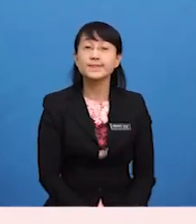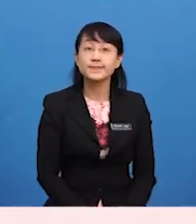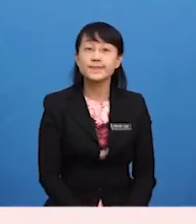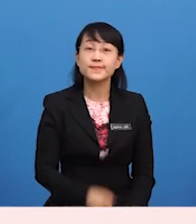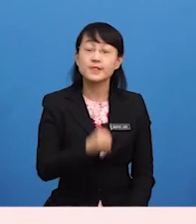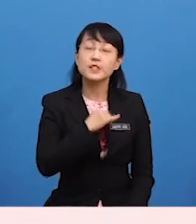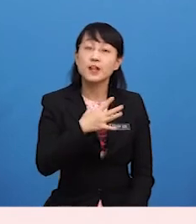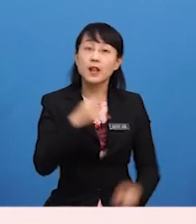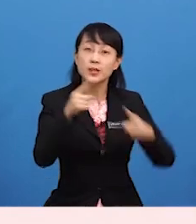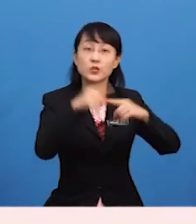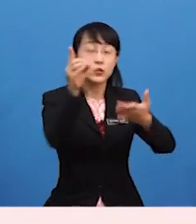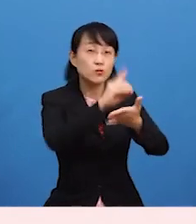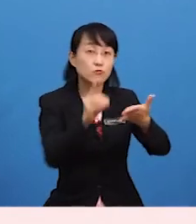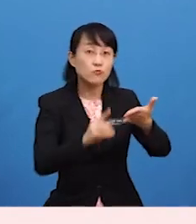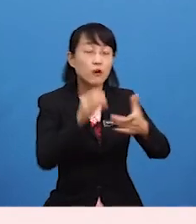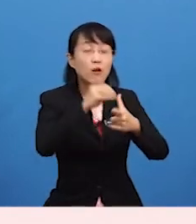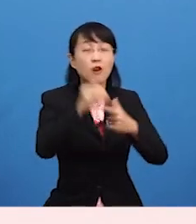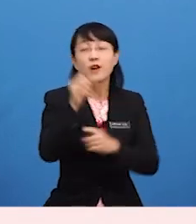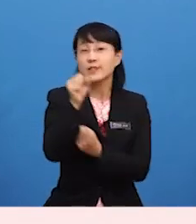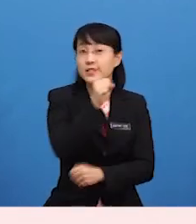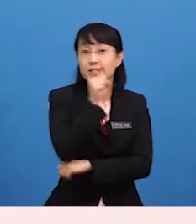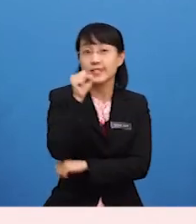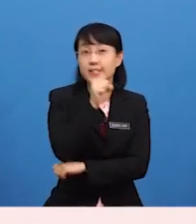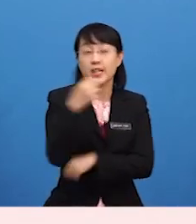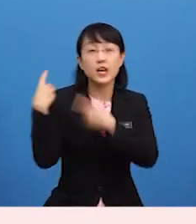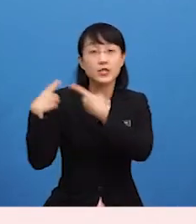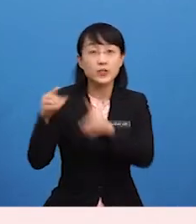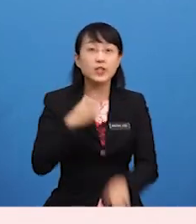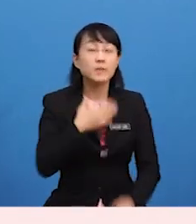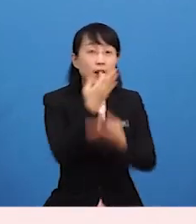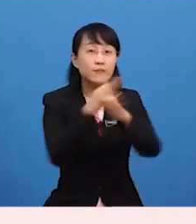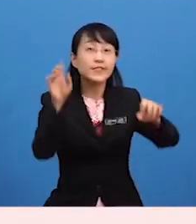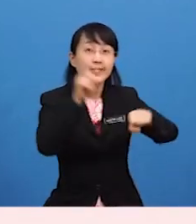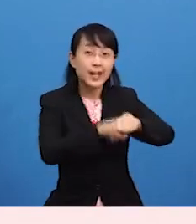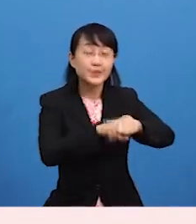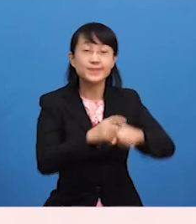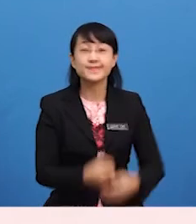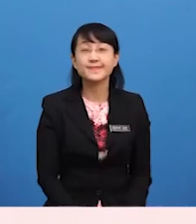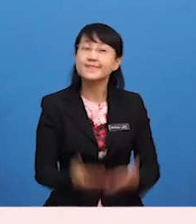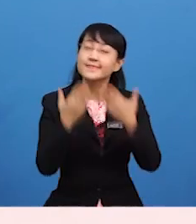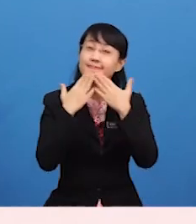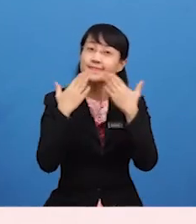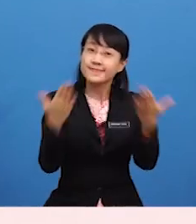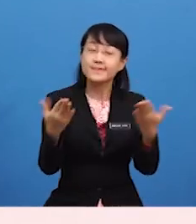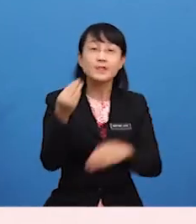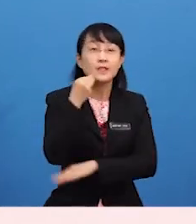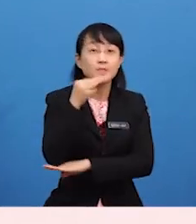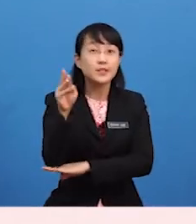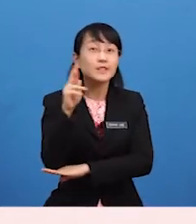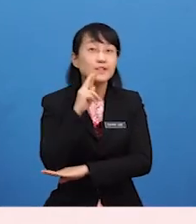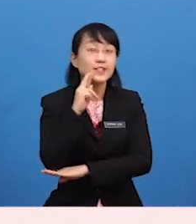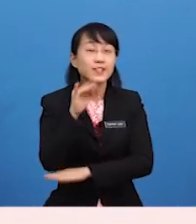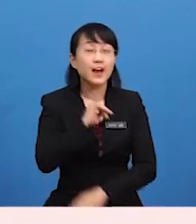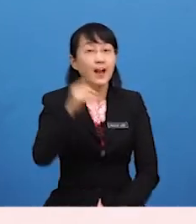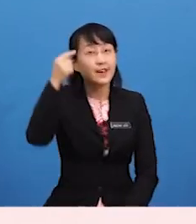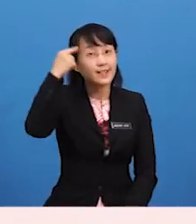I like to draw or sing during my free time. Oh, that's wonderful. Thank you so much, Miss Rachel. I